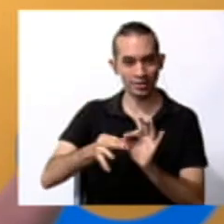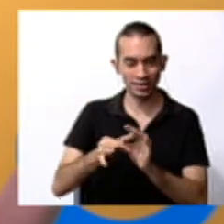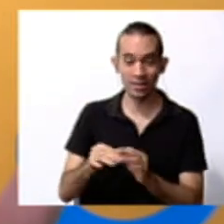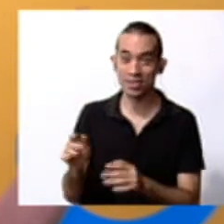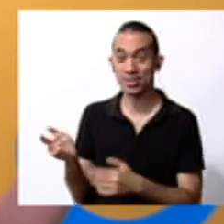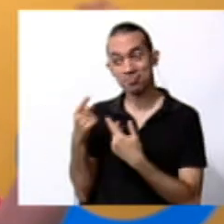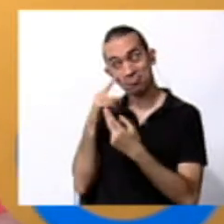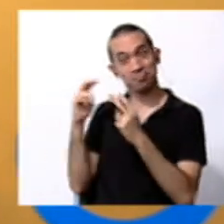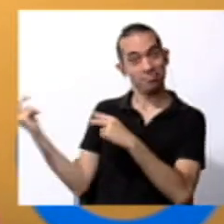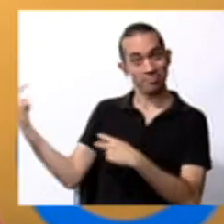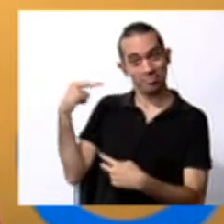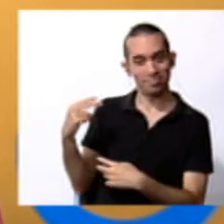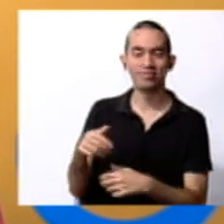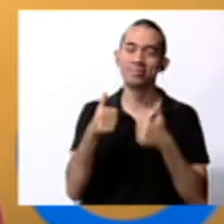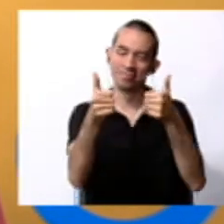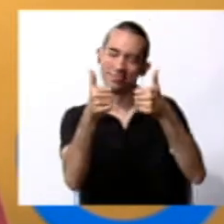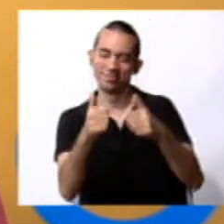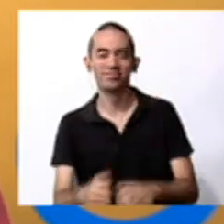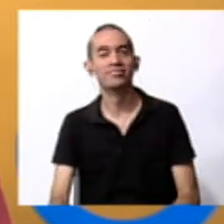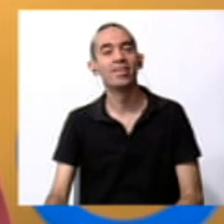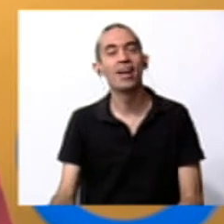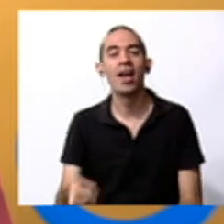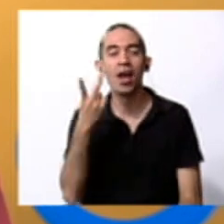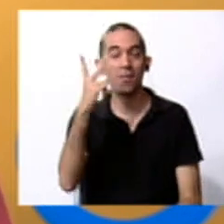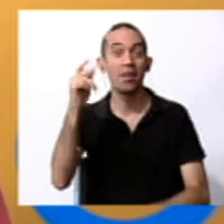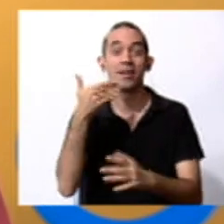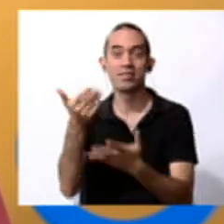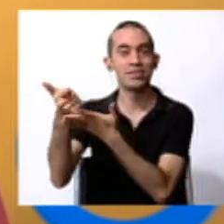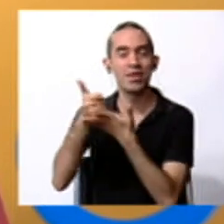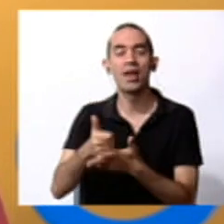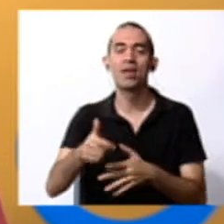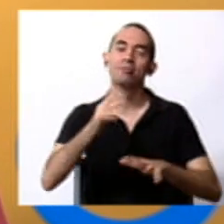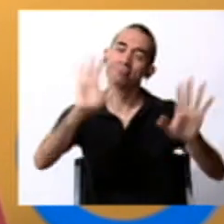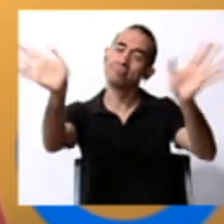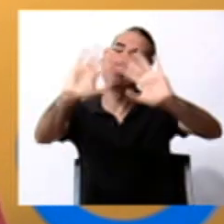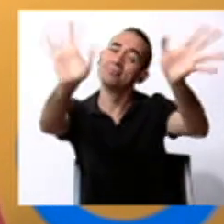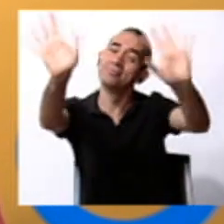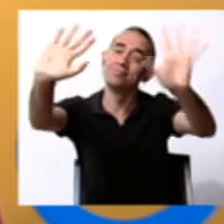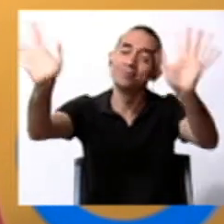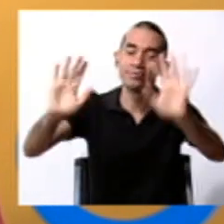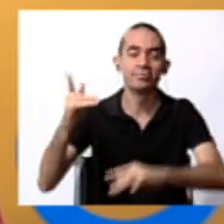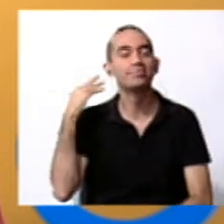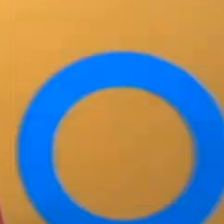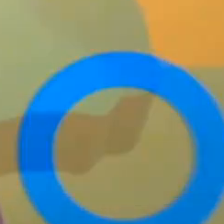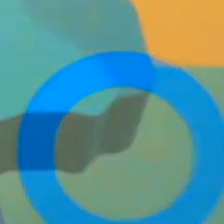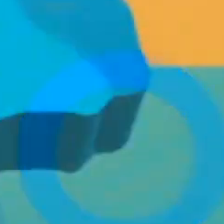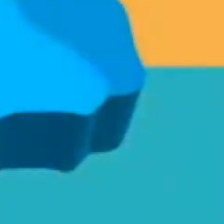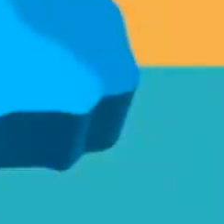here. See you, Adrian. And thank you for your help. Goodbye. See you. Take care.